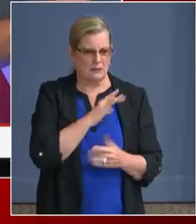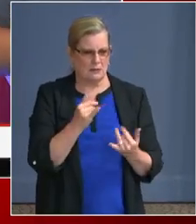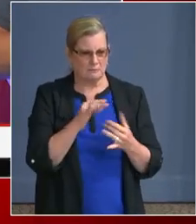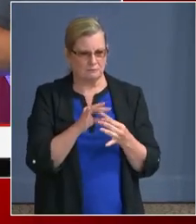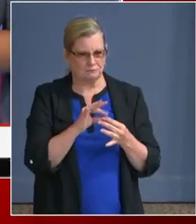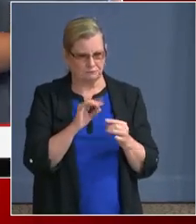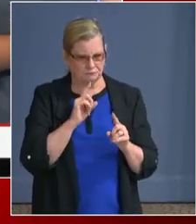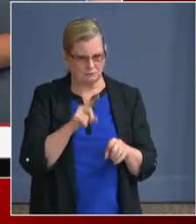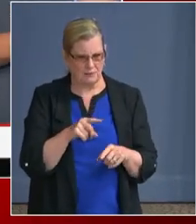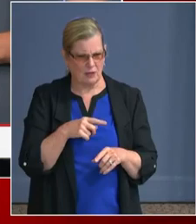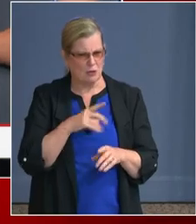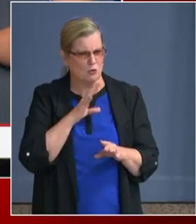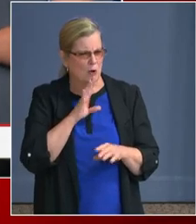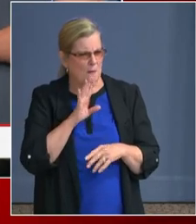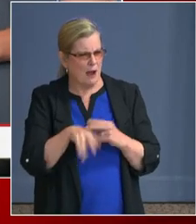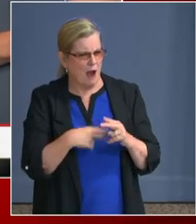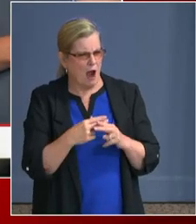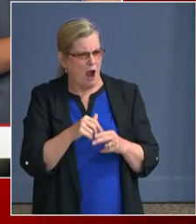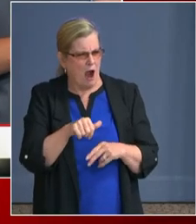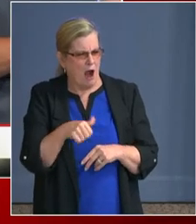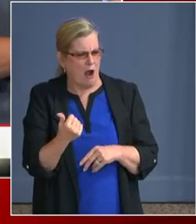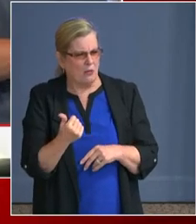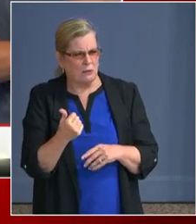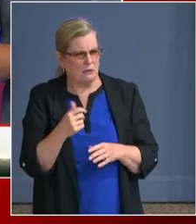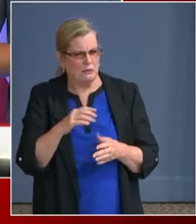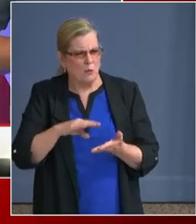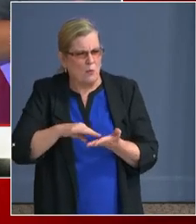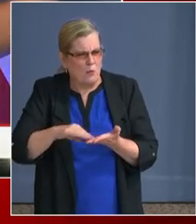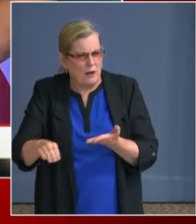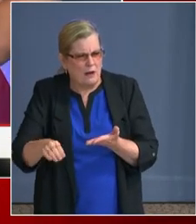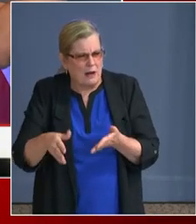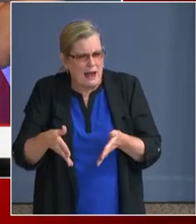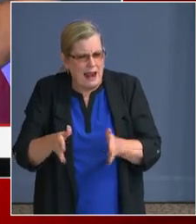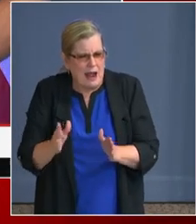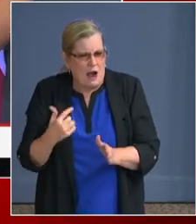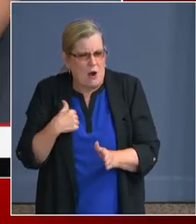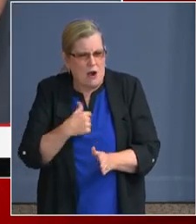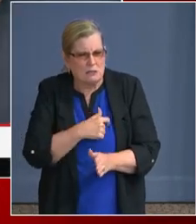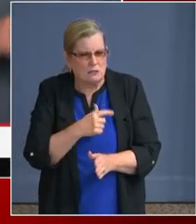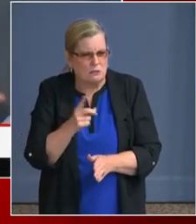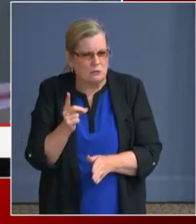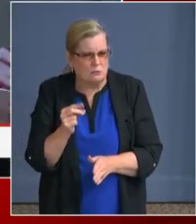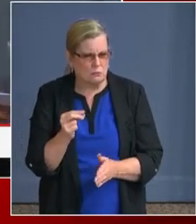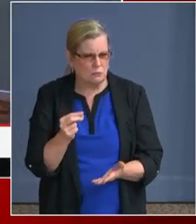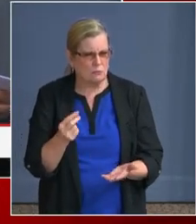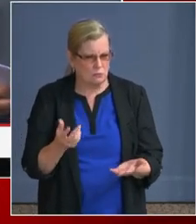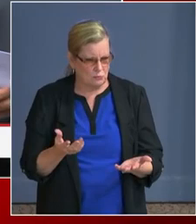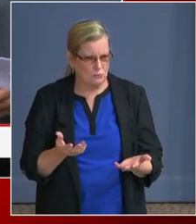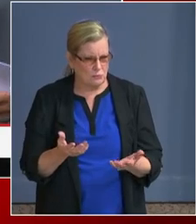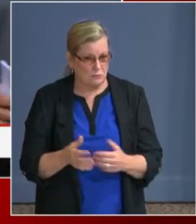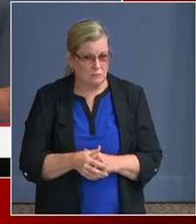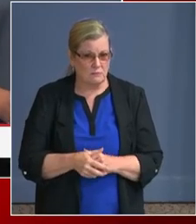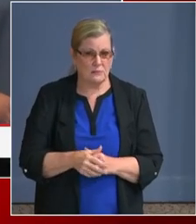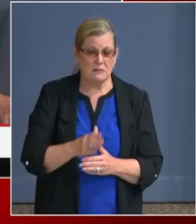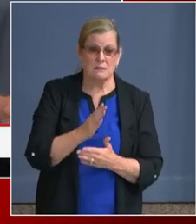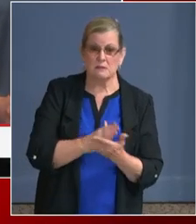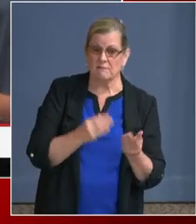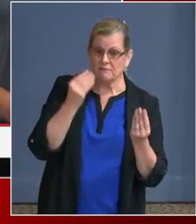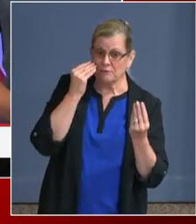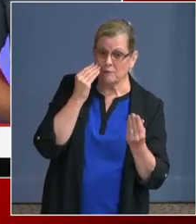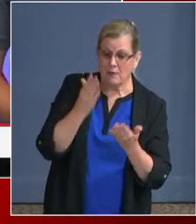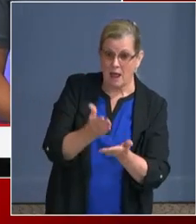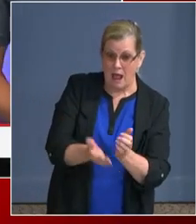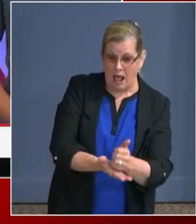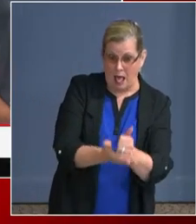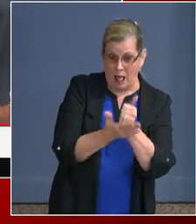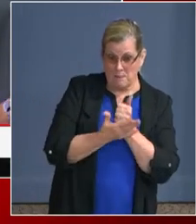to, but also what the waiver process allows us to do, Mark, and some of the information we request helps us think